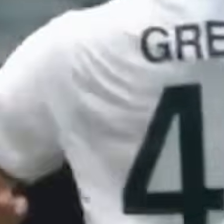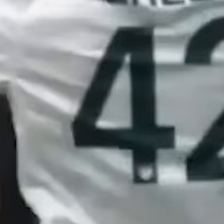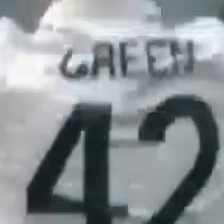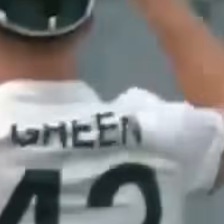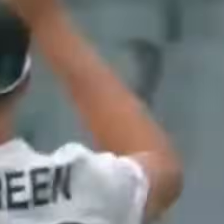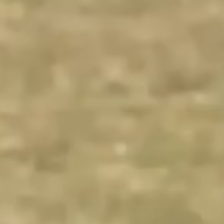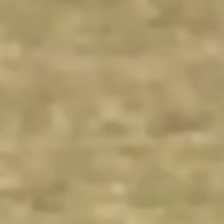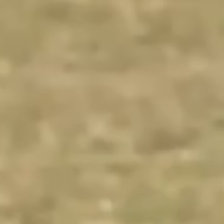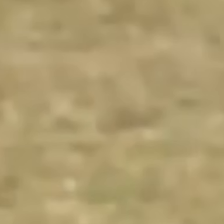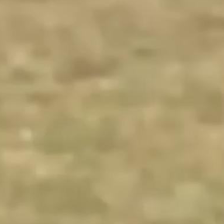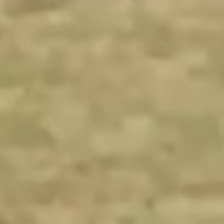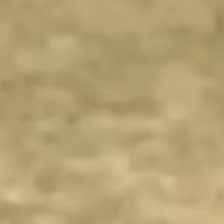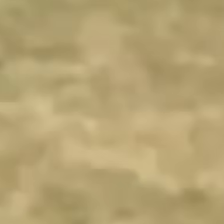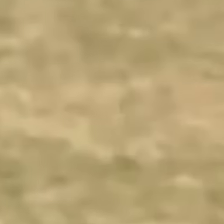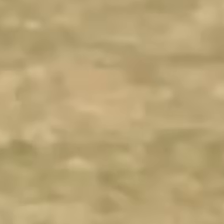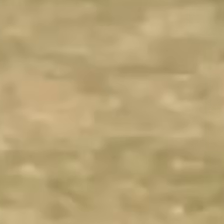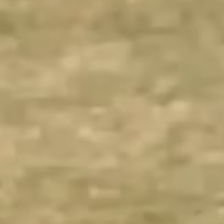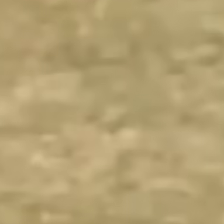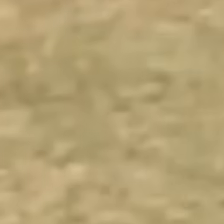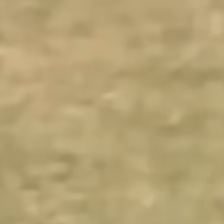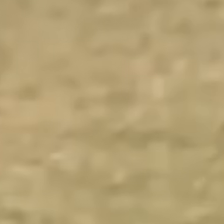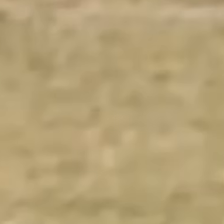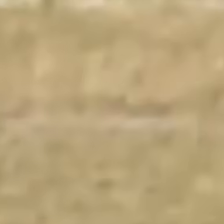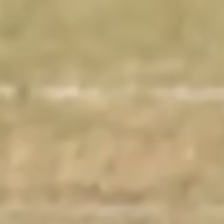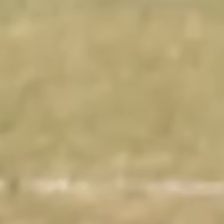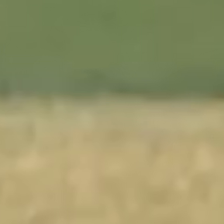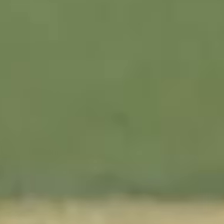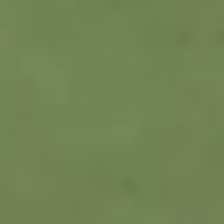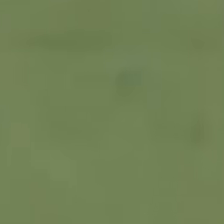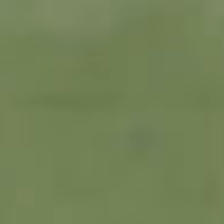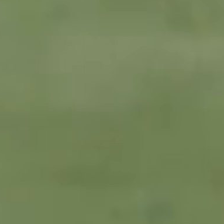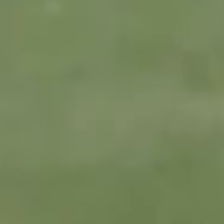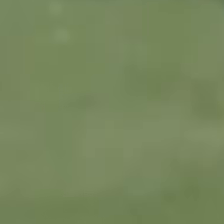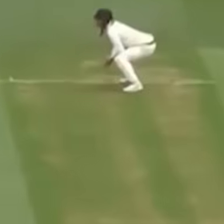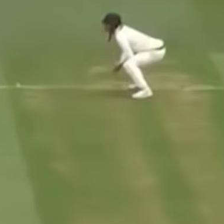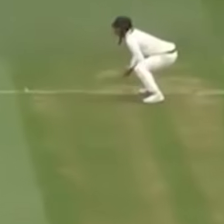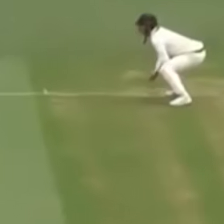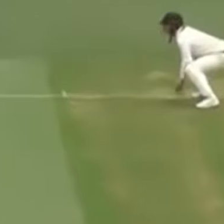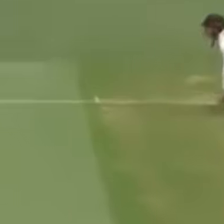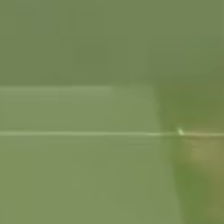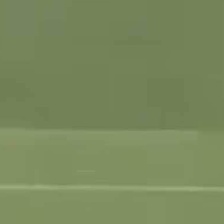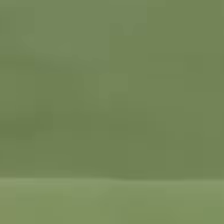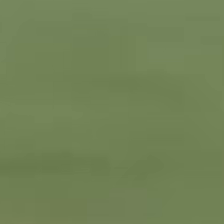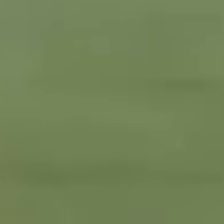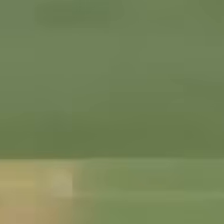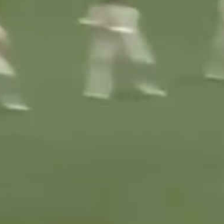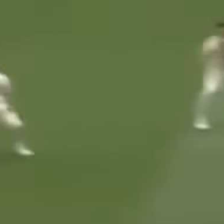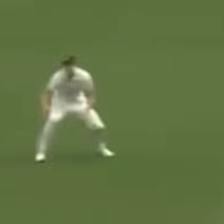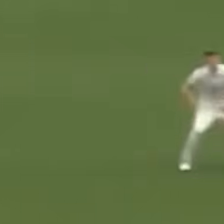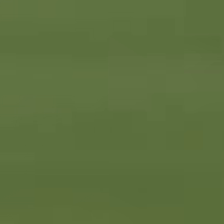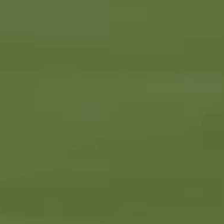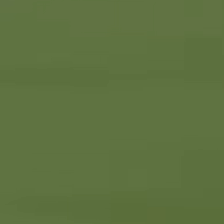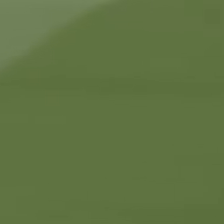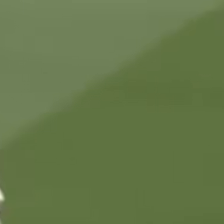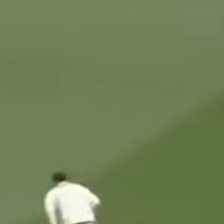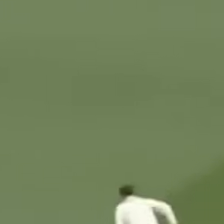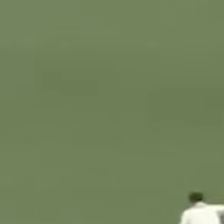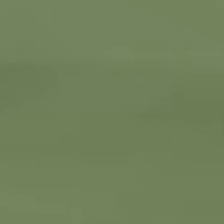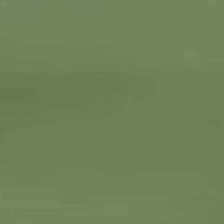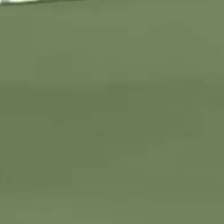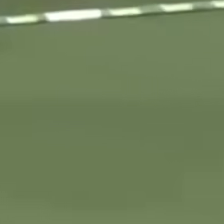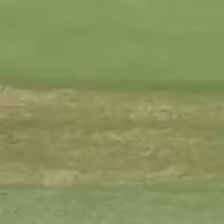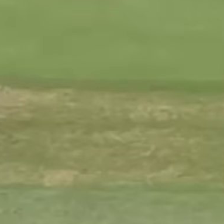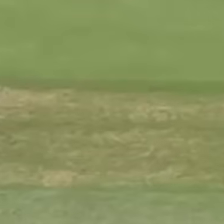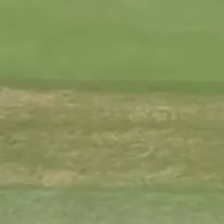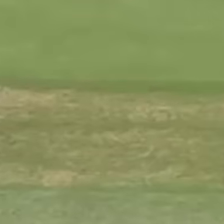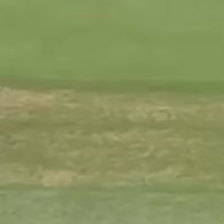before putting down his bat as Test captain after 3 years at the helm, he scored a total of 456 runs in the past year.